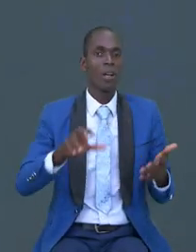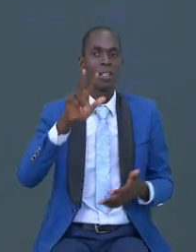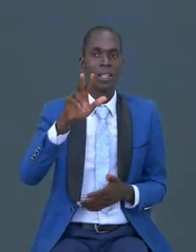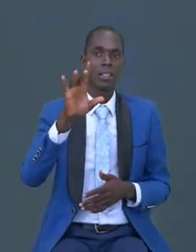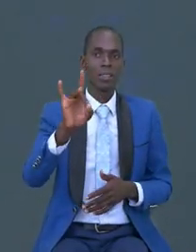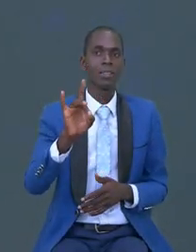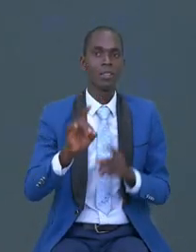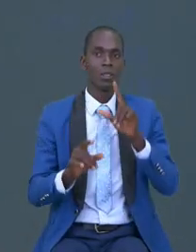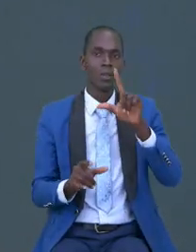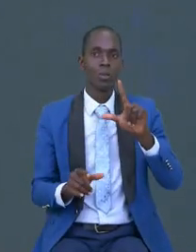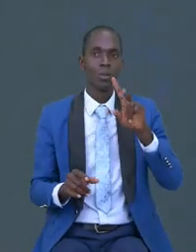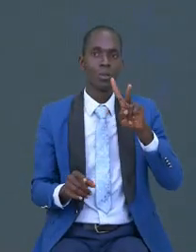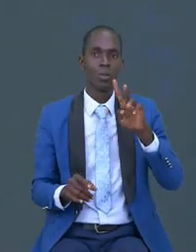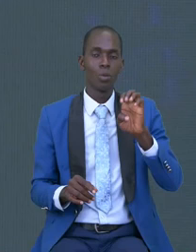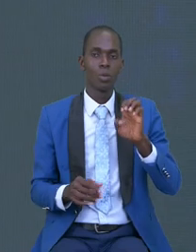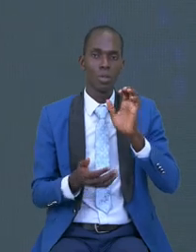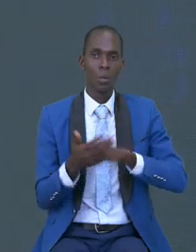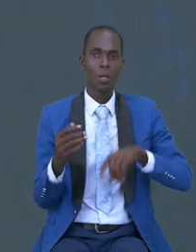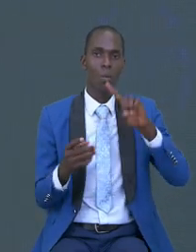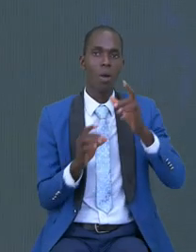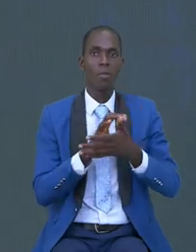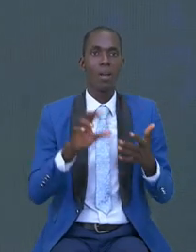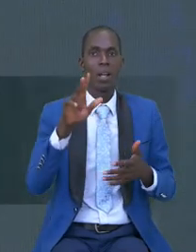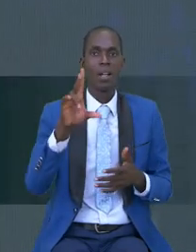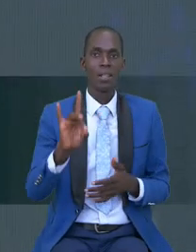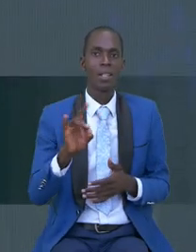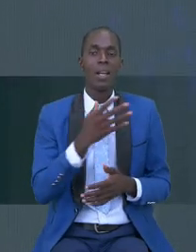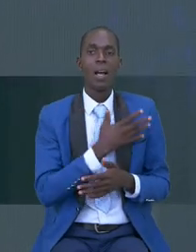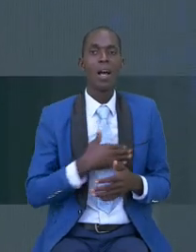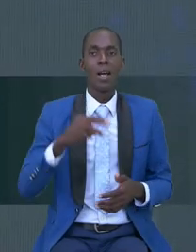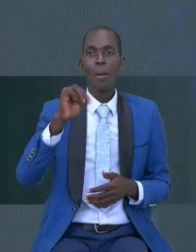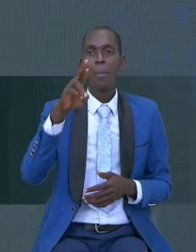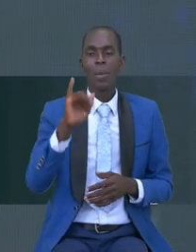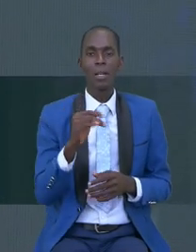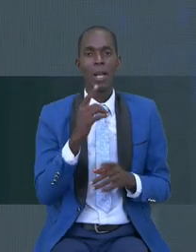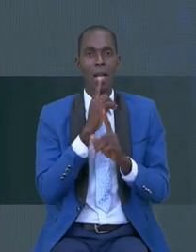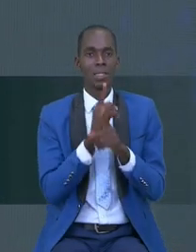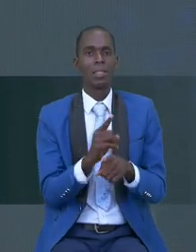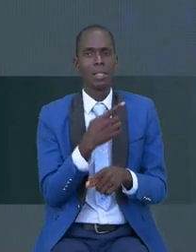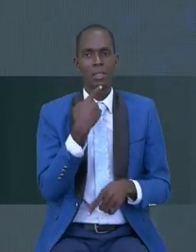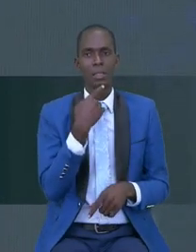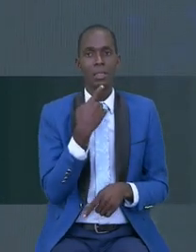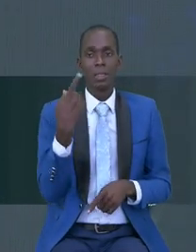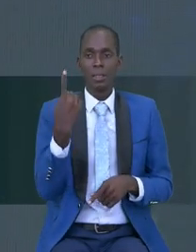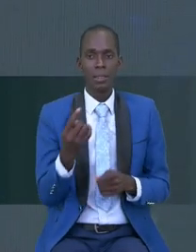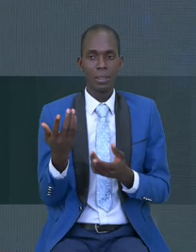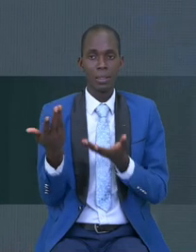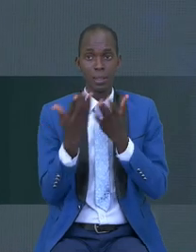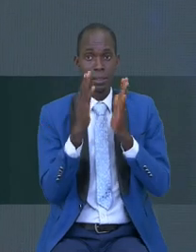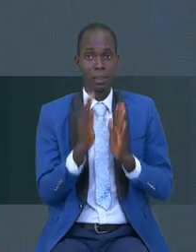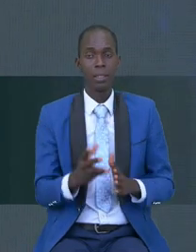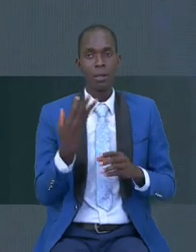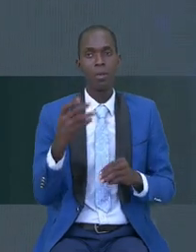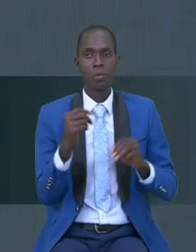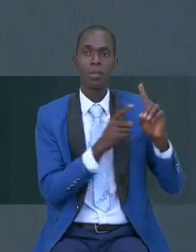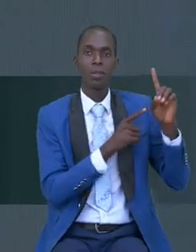38. In Luke chapter 1, verse 38, and Mary said, behold, the handmaid of the